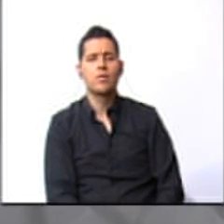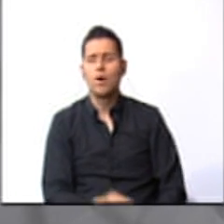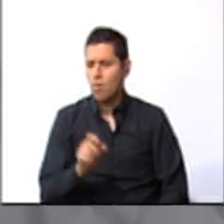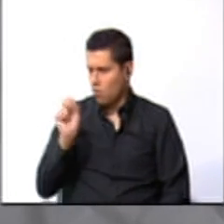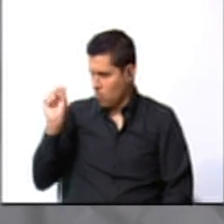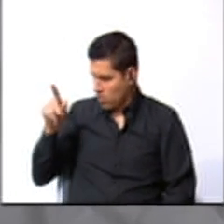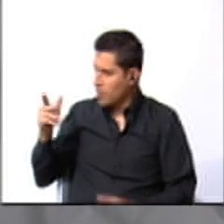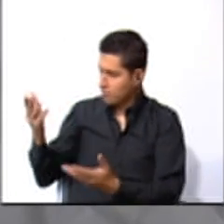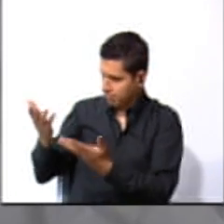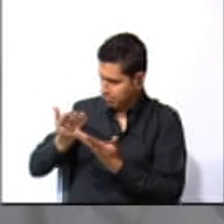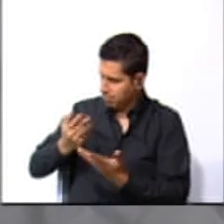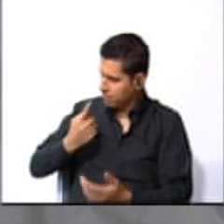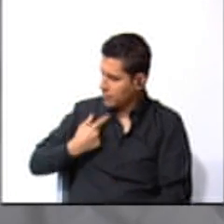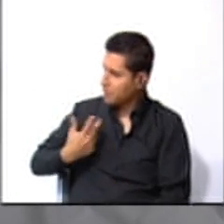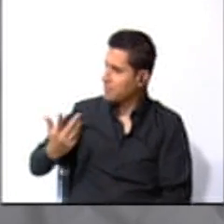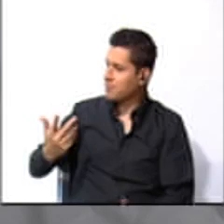ahead.